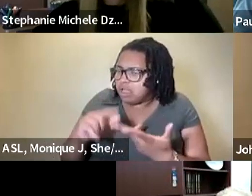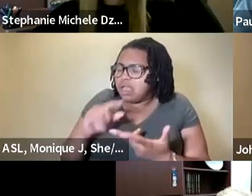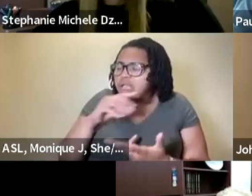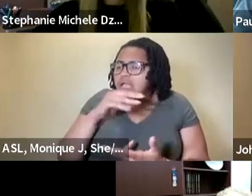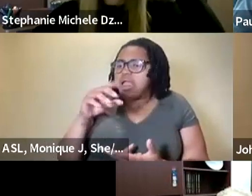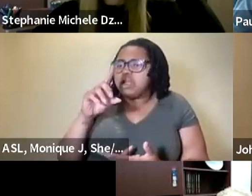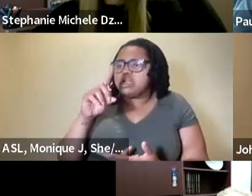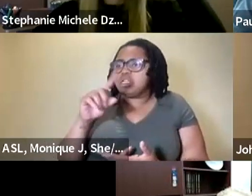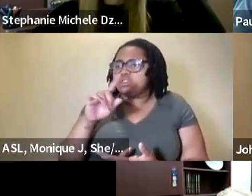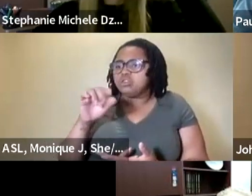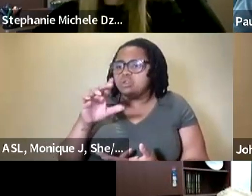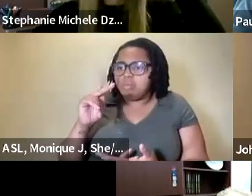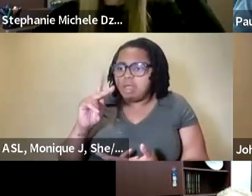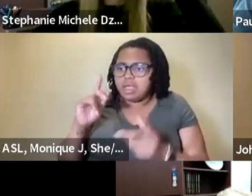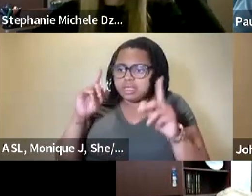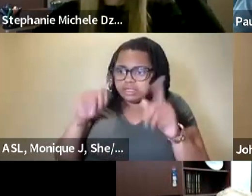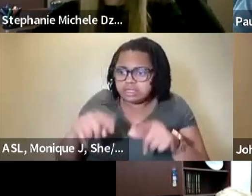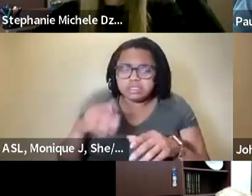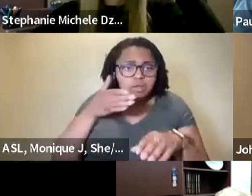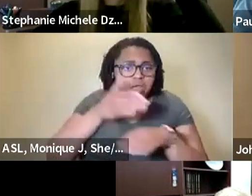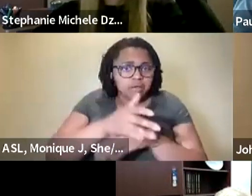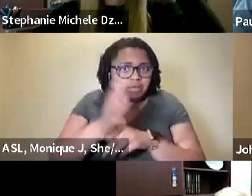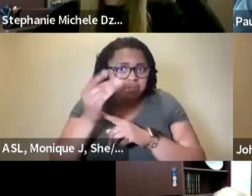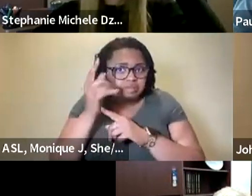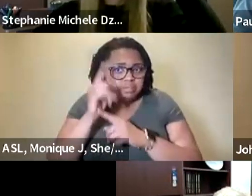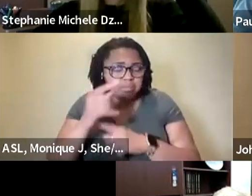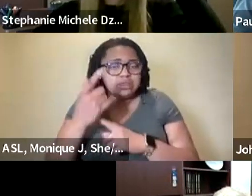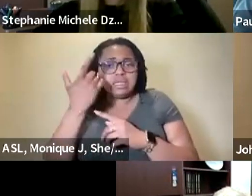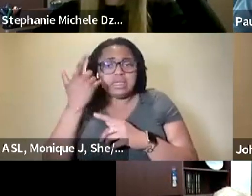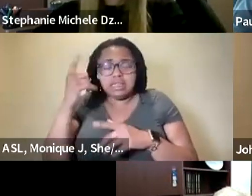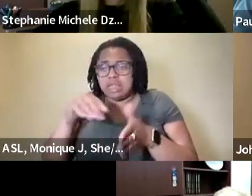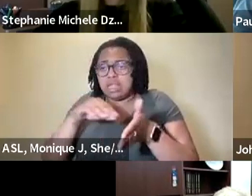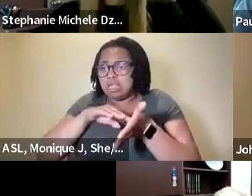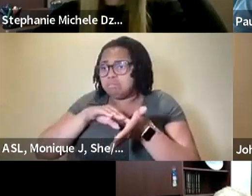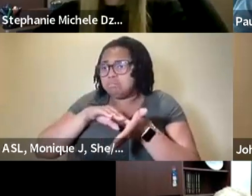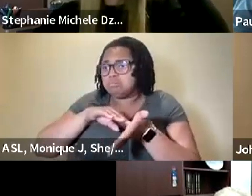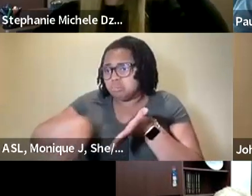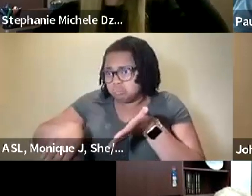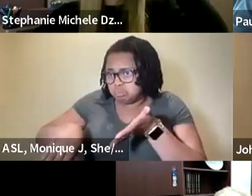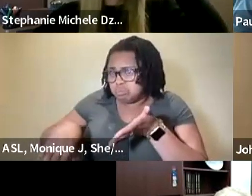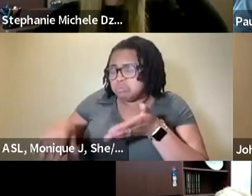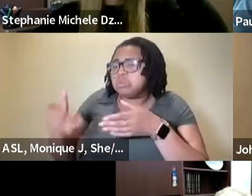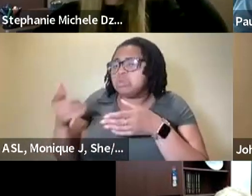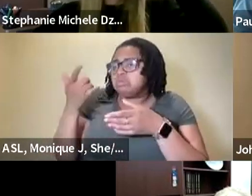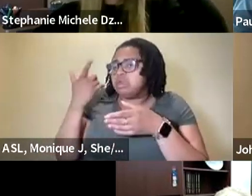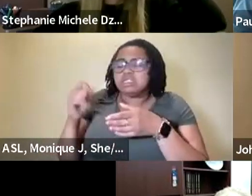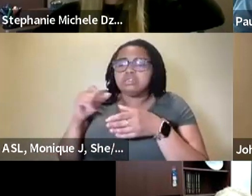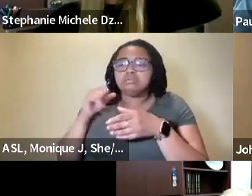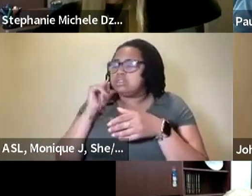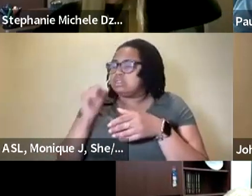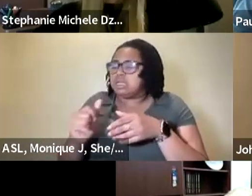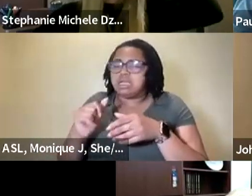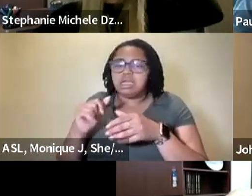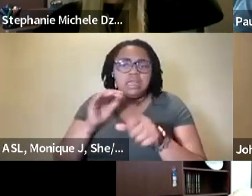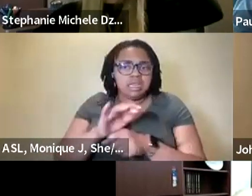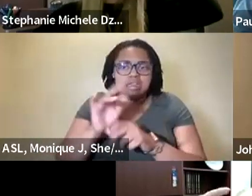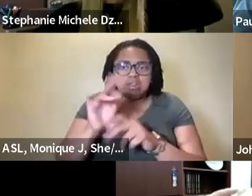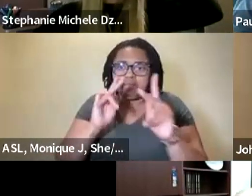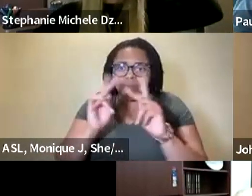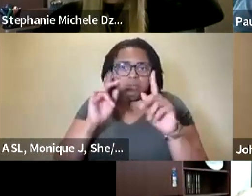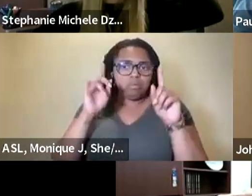So after 15 minutes, they dismissed after due to lack of attendance. So no UD meeting was